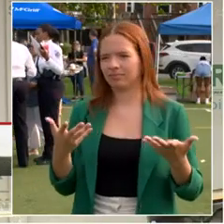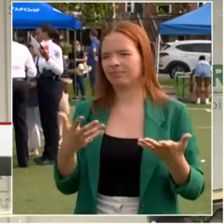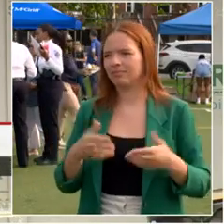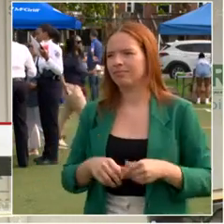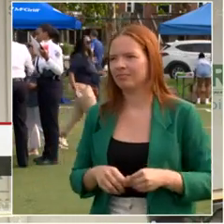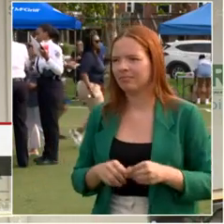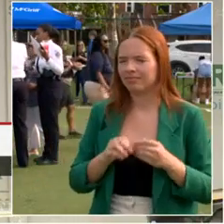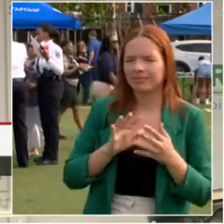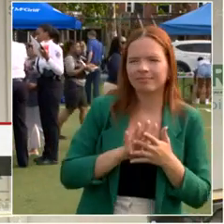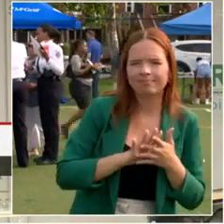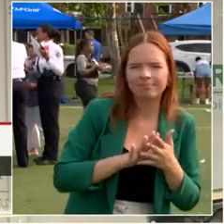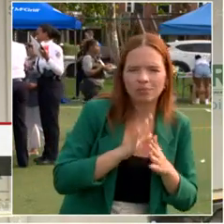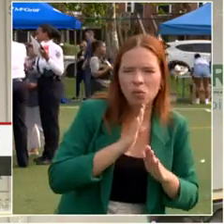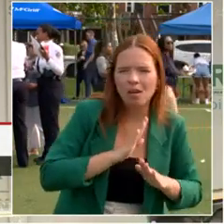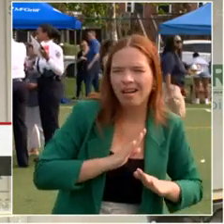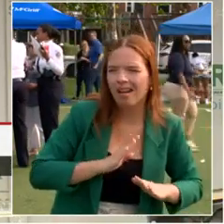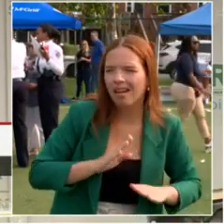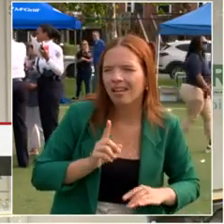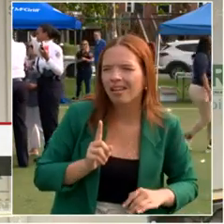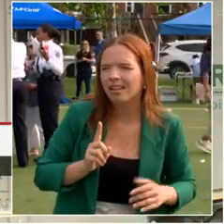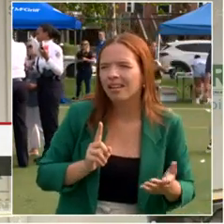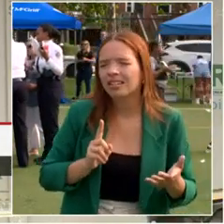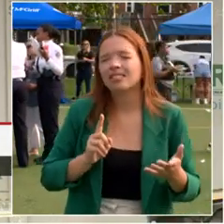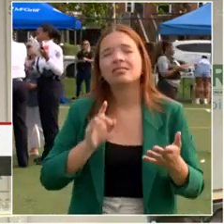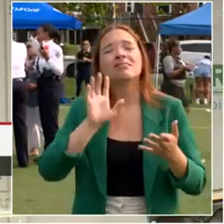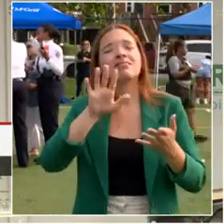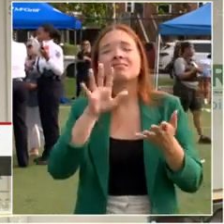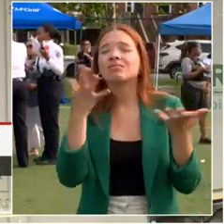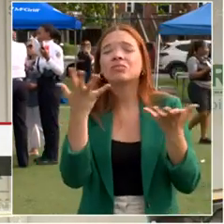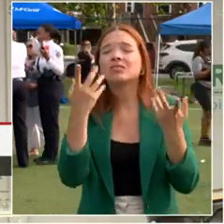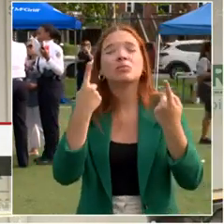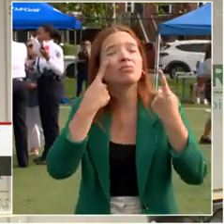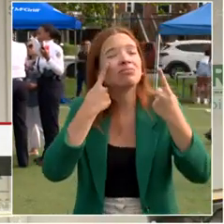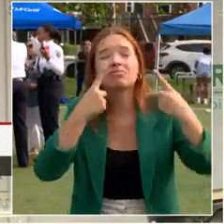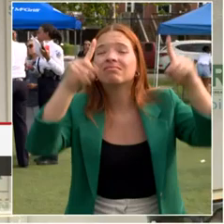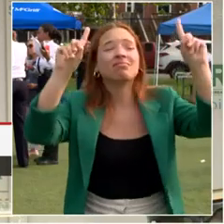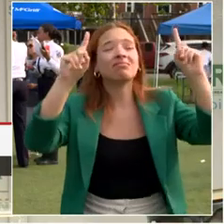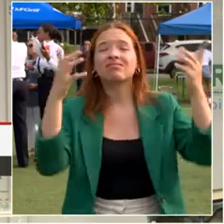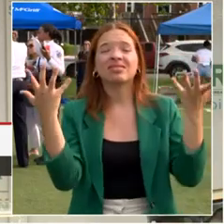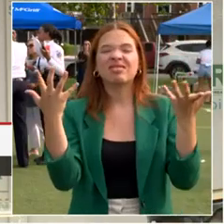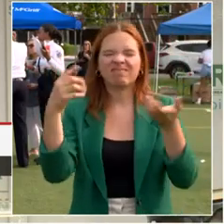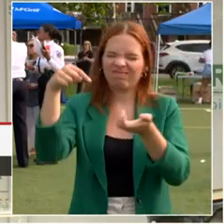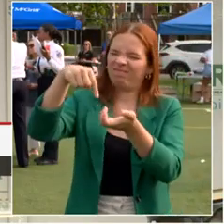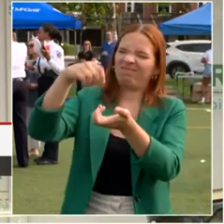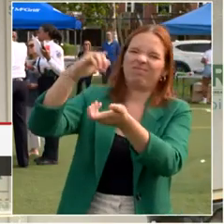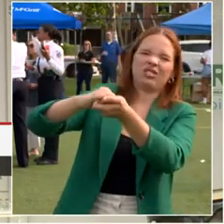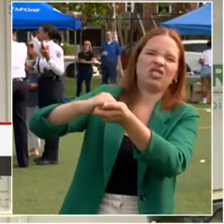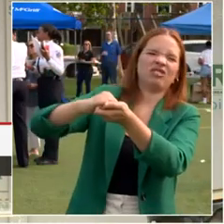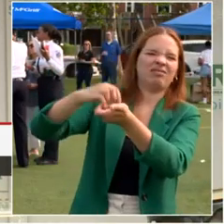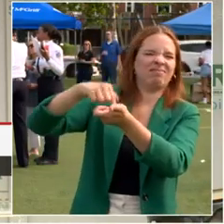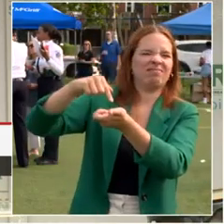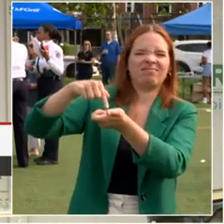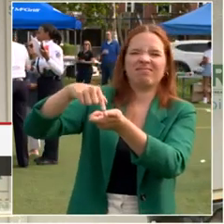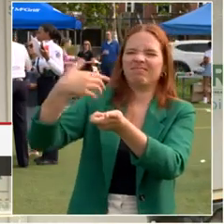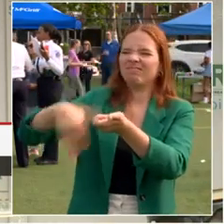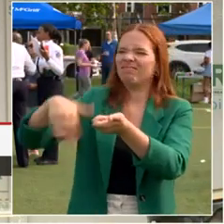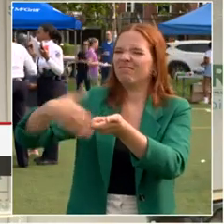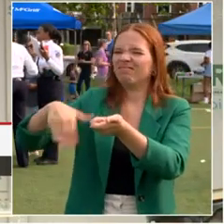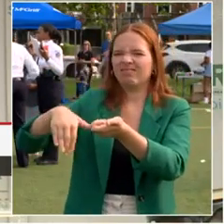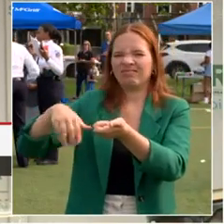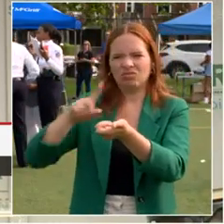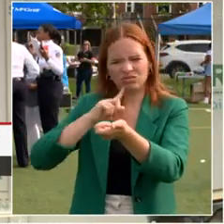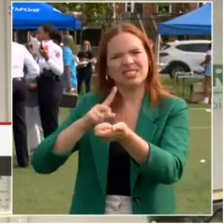know that they worked is that they've worked in the past. Many of us were on the front lines when we had another surge in shootings in the 2007